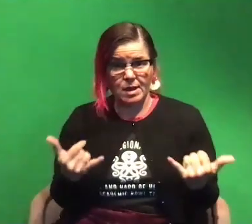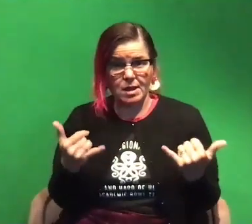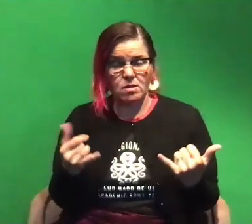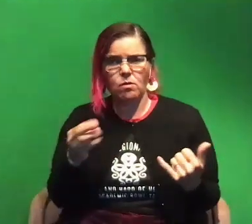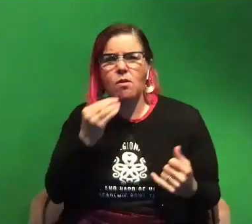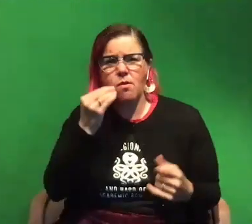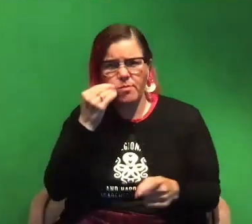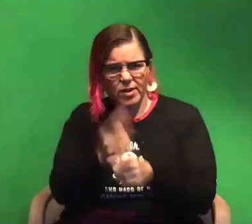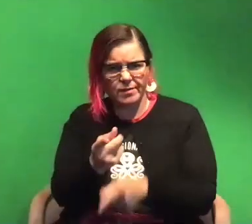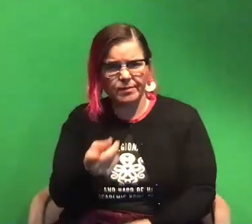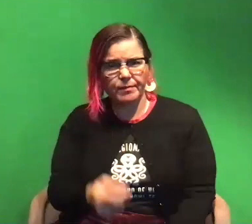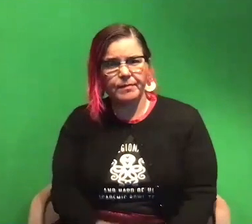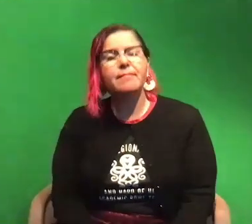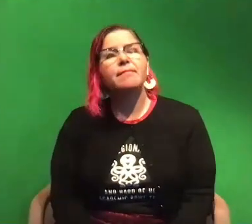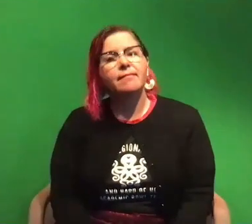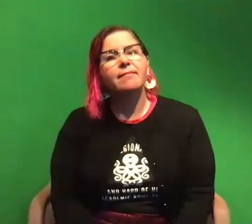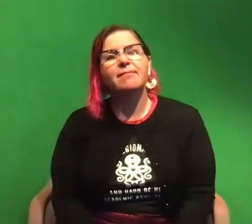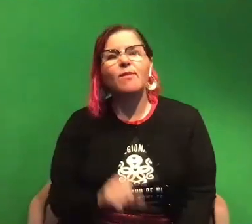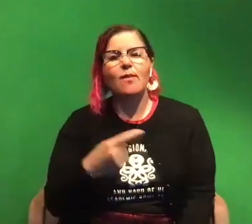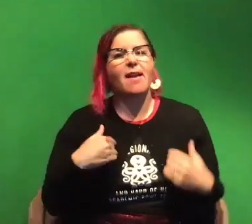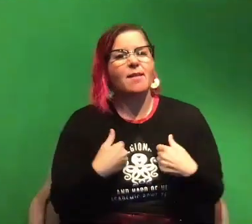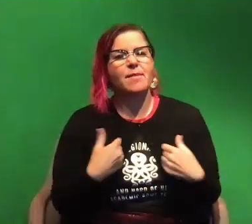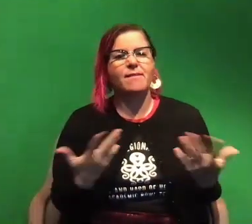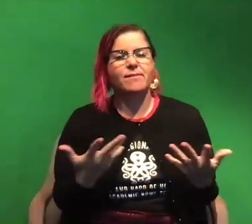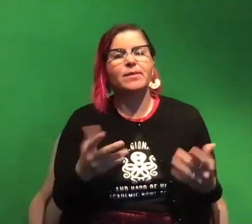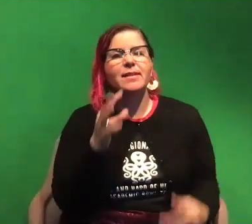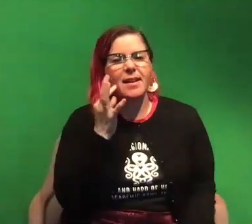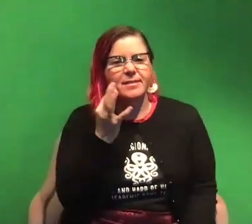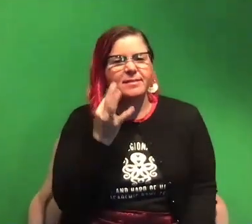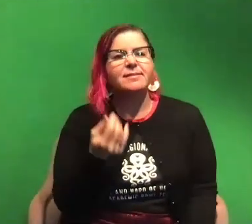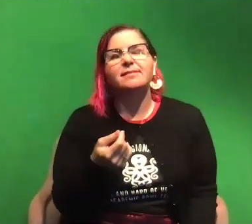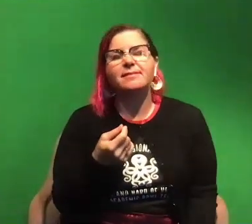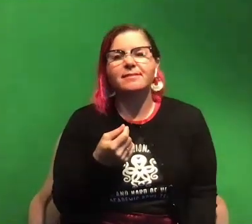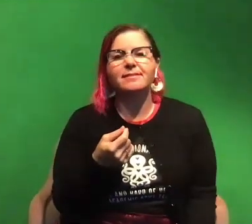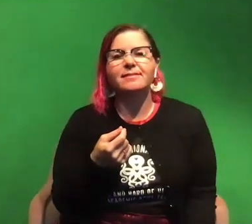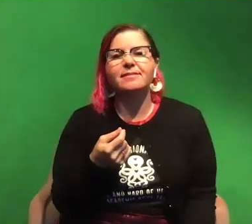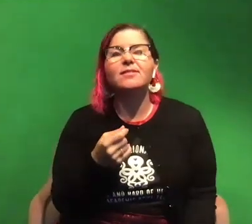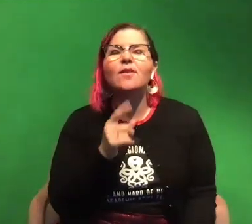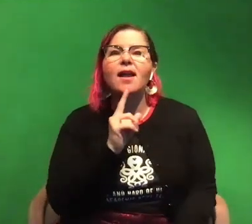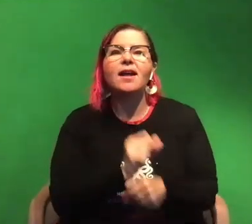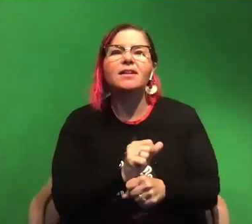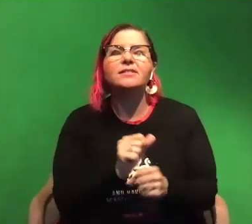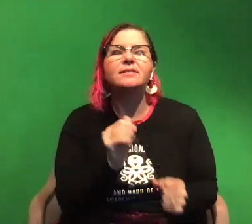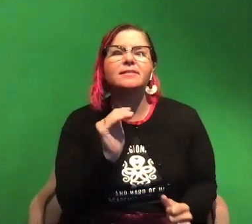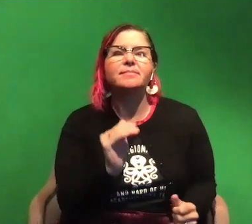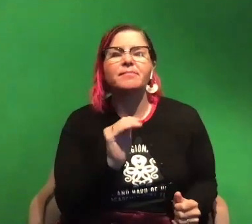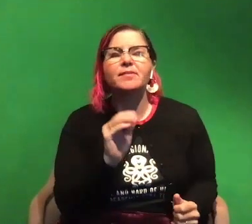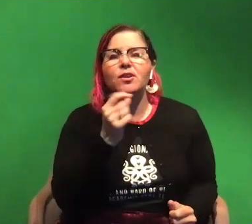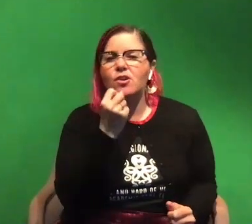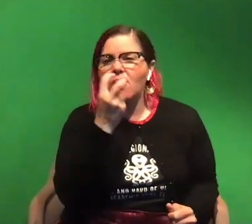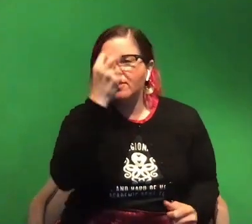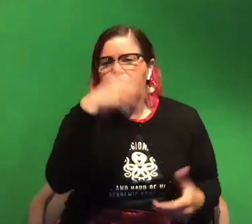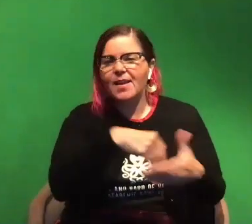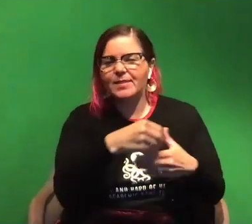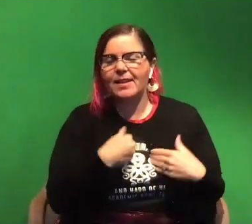home, aren't you? Yeah, the only animals I have are some cats and actually some miniature goats outside, believe it or not.